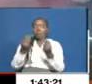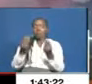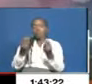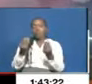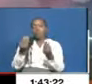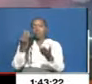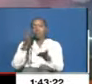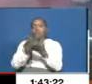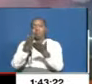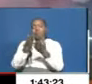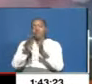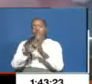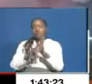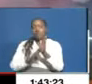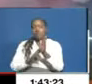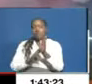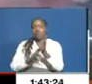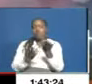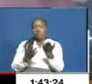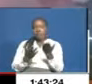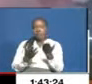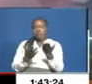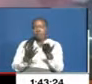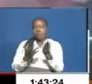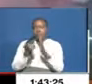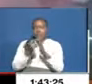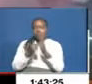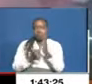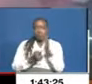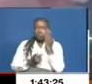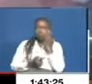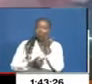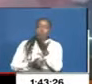such restrictions. Nisi Imano has the details.